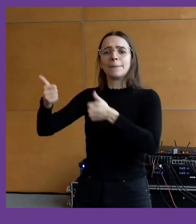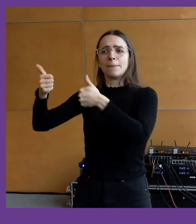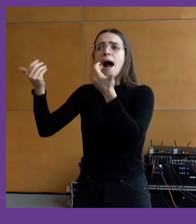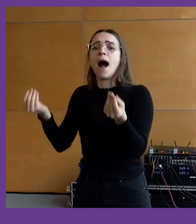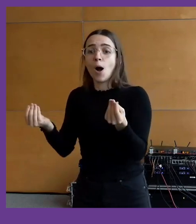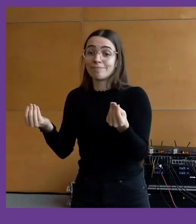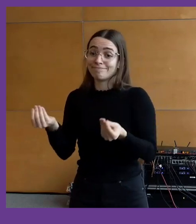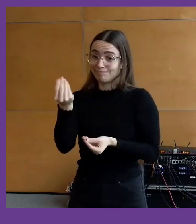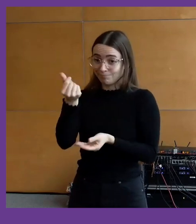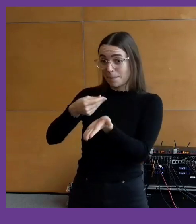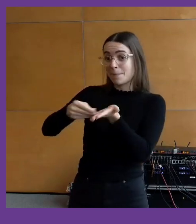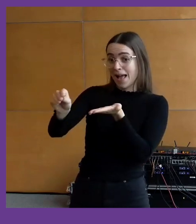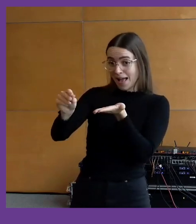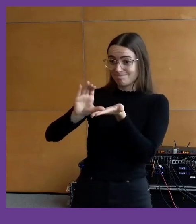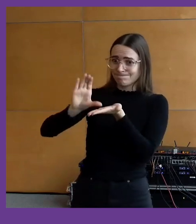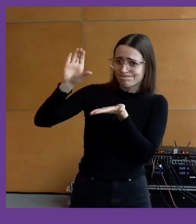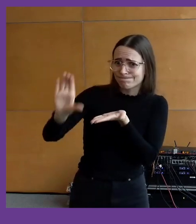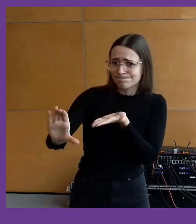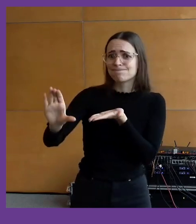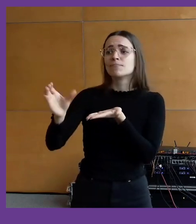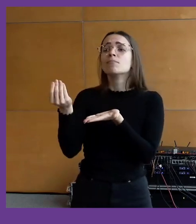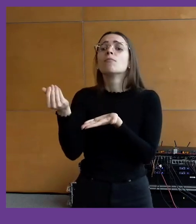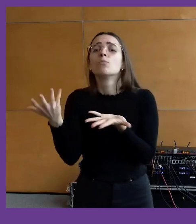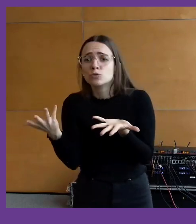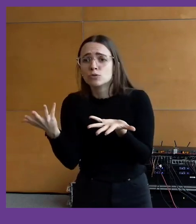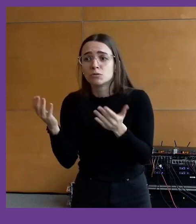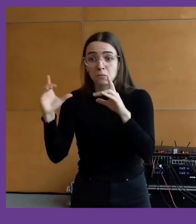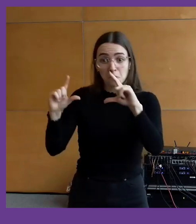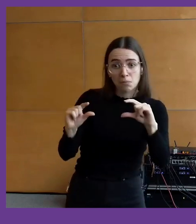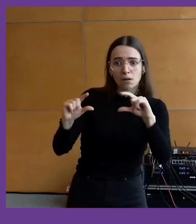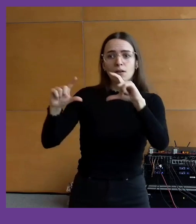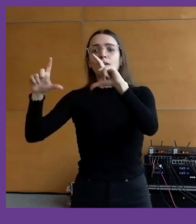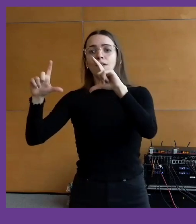full participation in society, and how